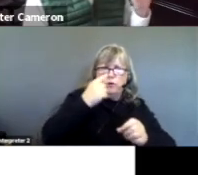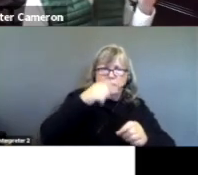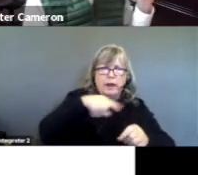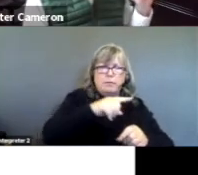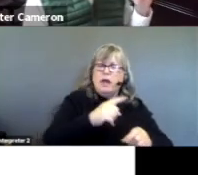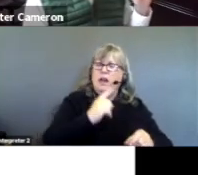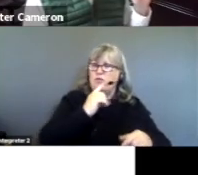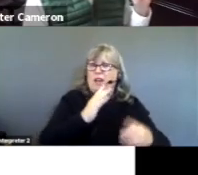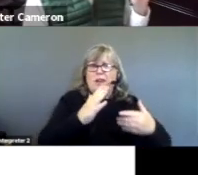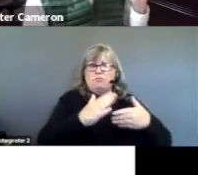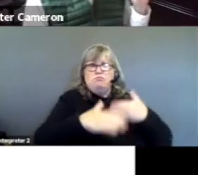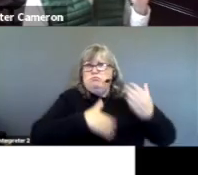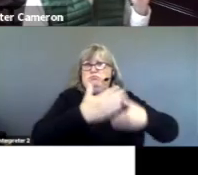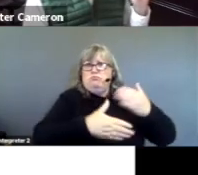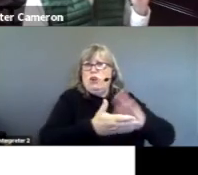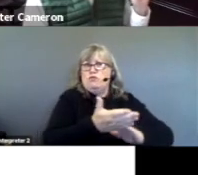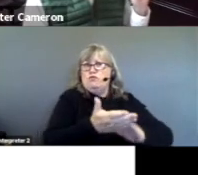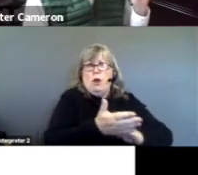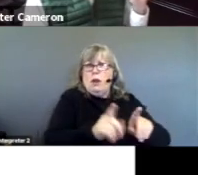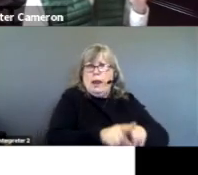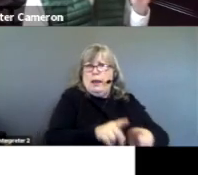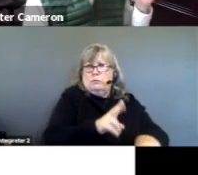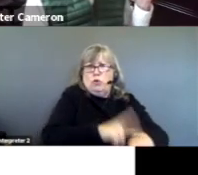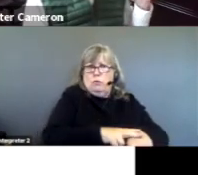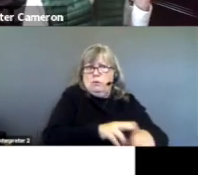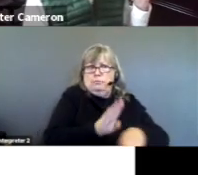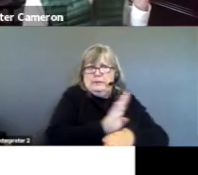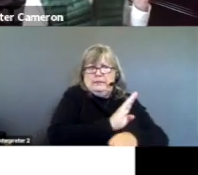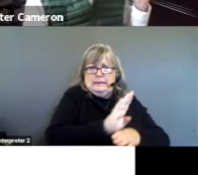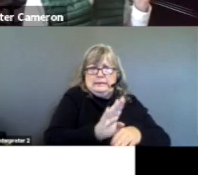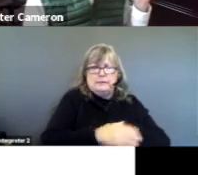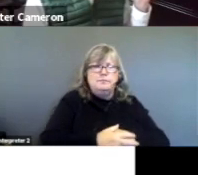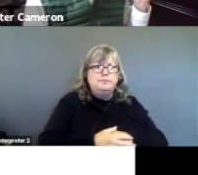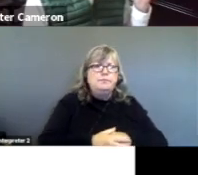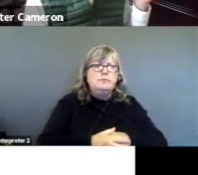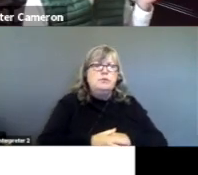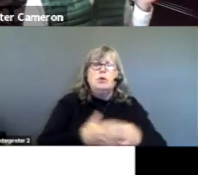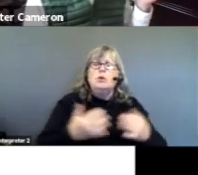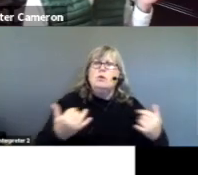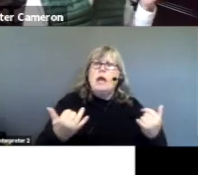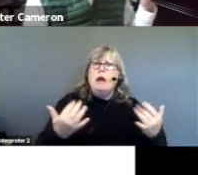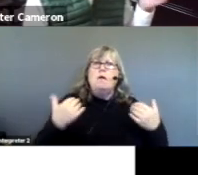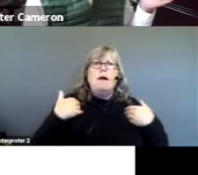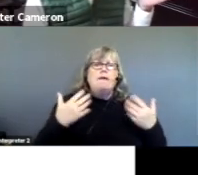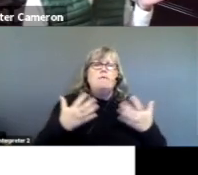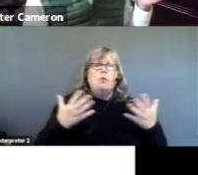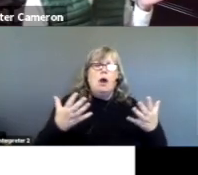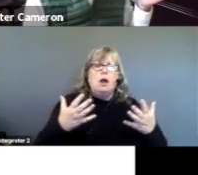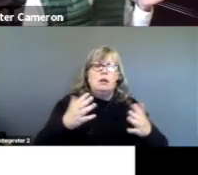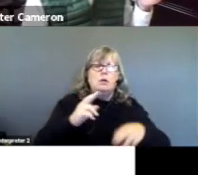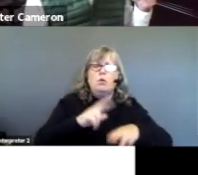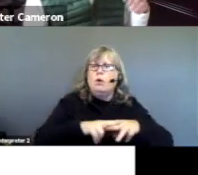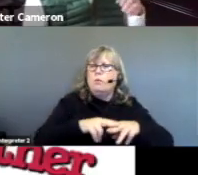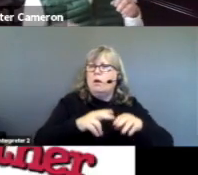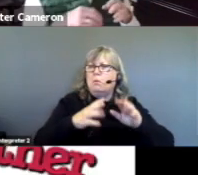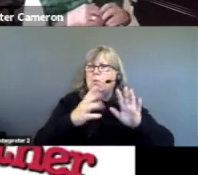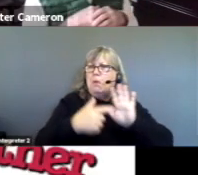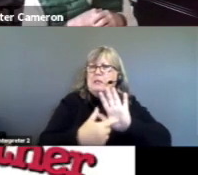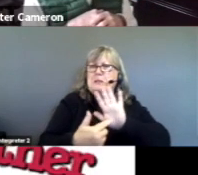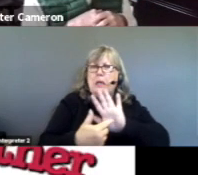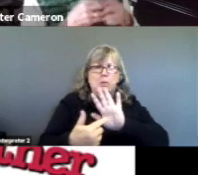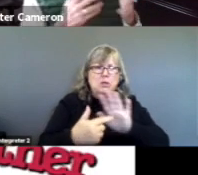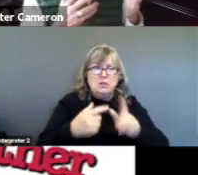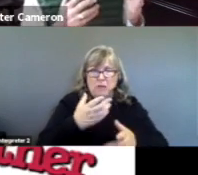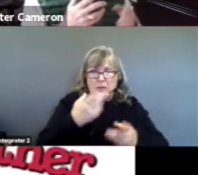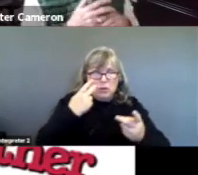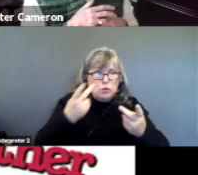other business. And again, I'll get into that. Here's some examples. And, you've probably seen some of these names.